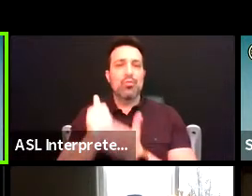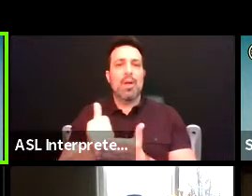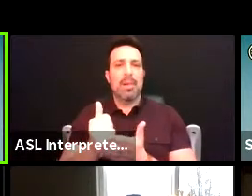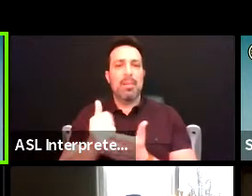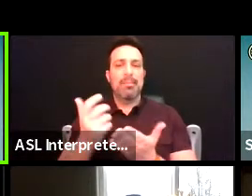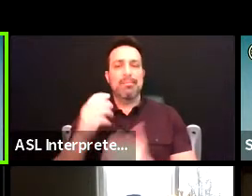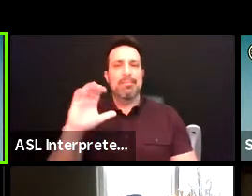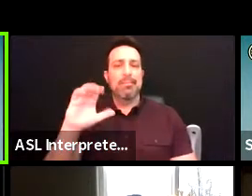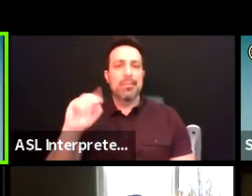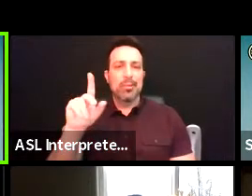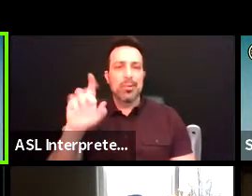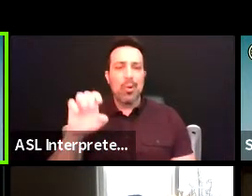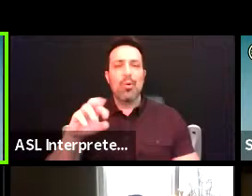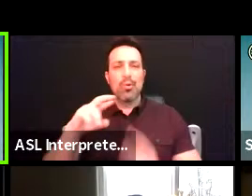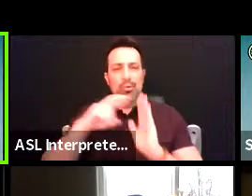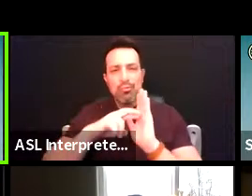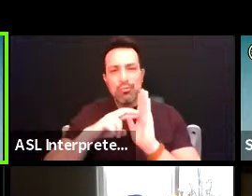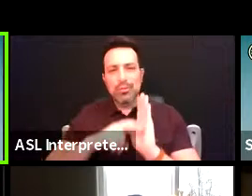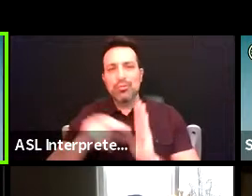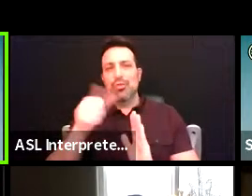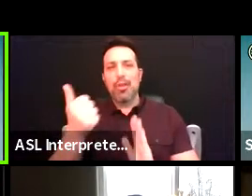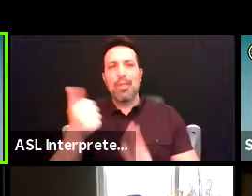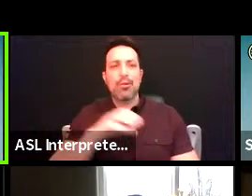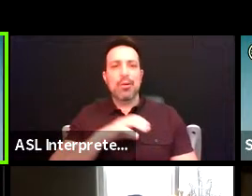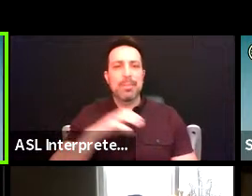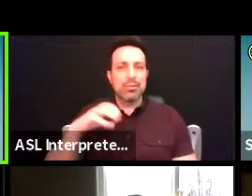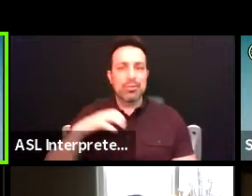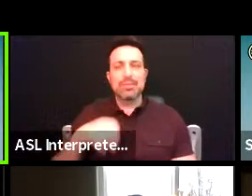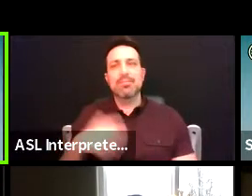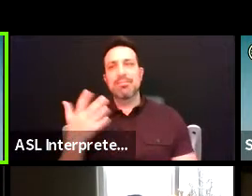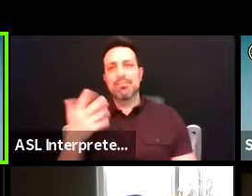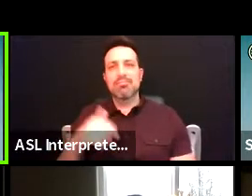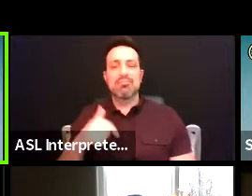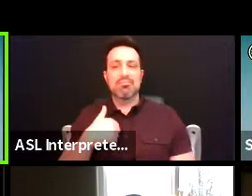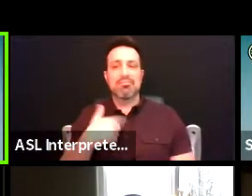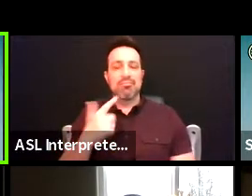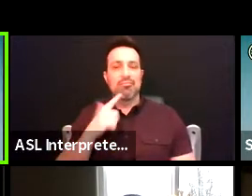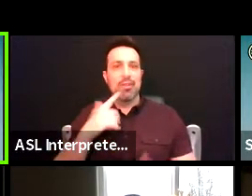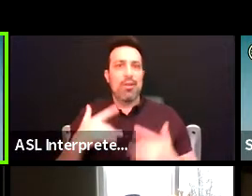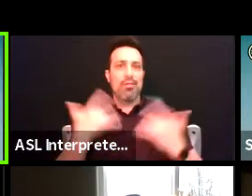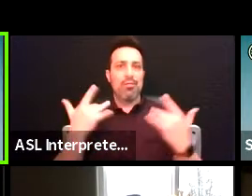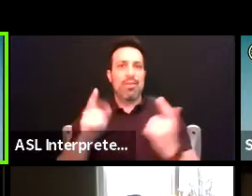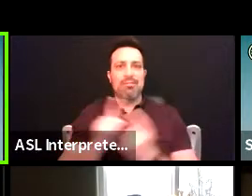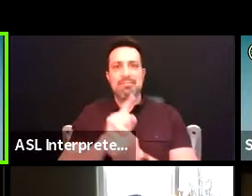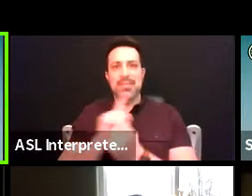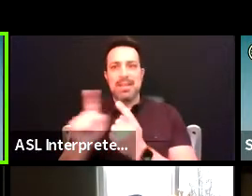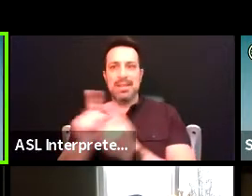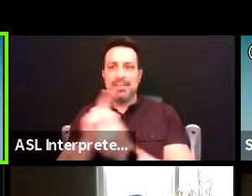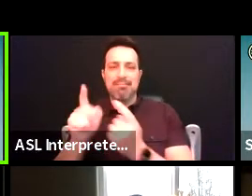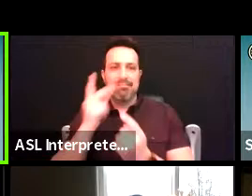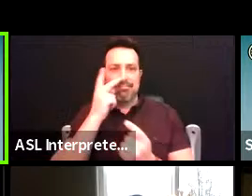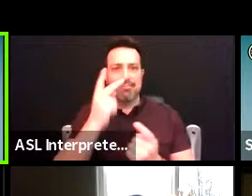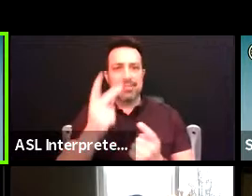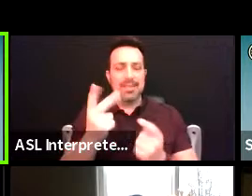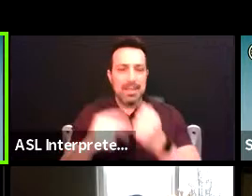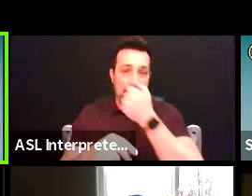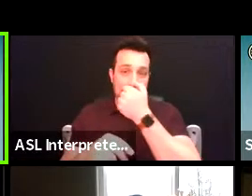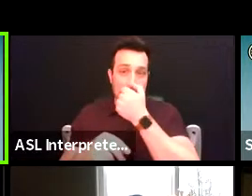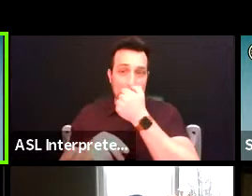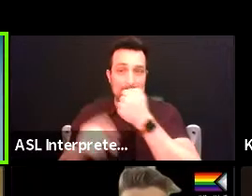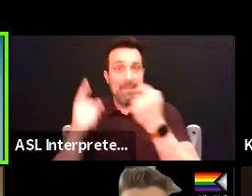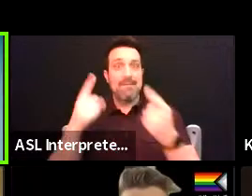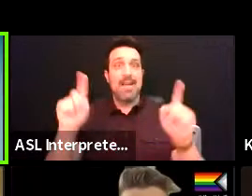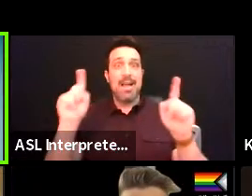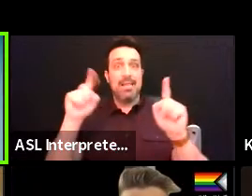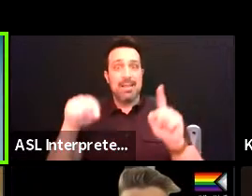the code and to research other commissions. And I'm just thrilled to meet you all and to see that this has finally come